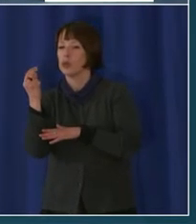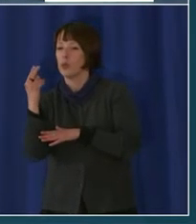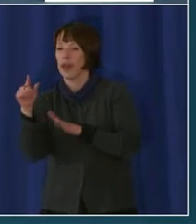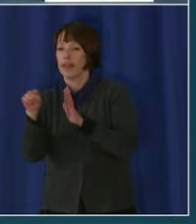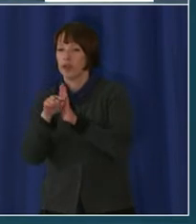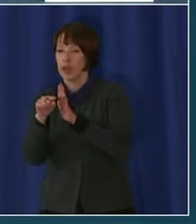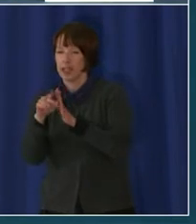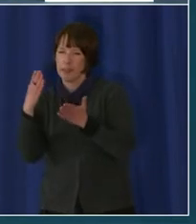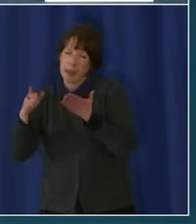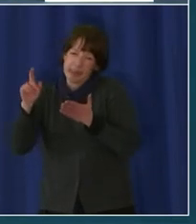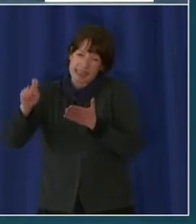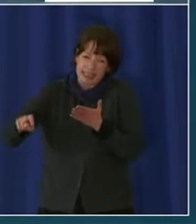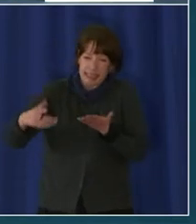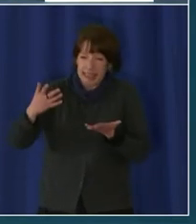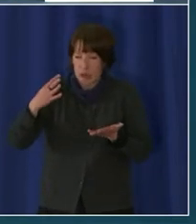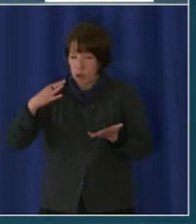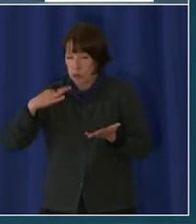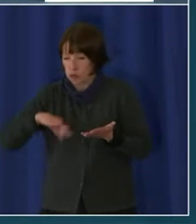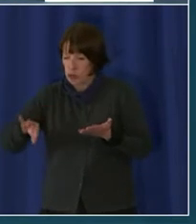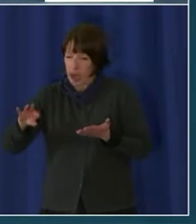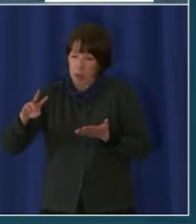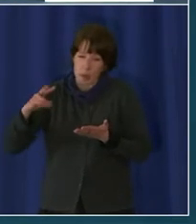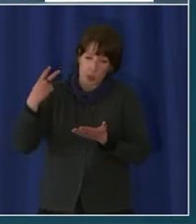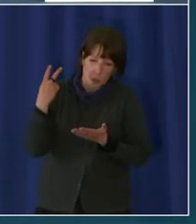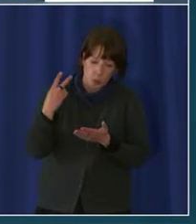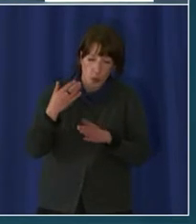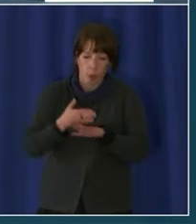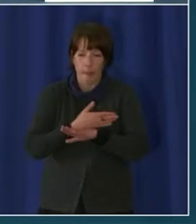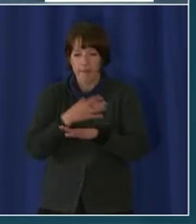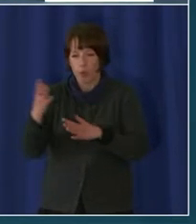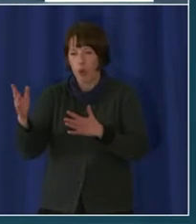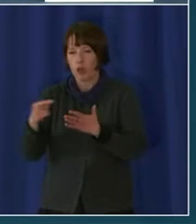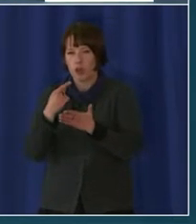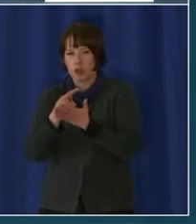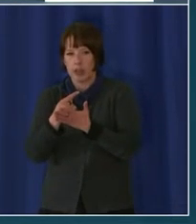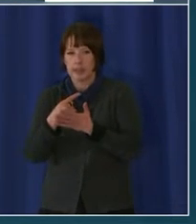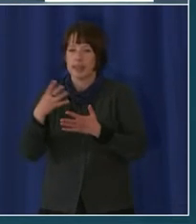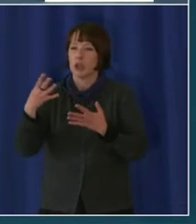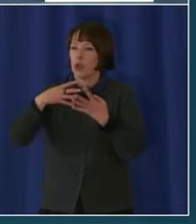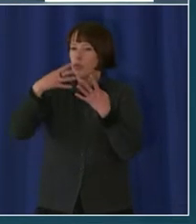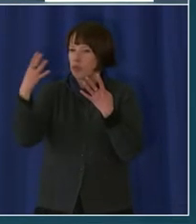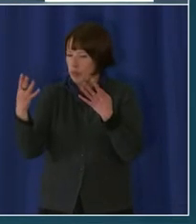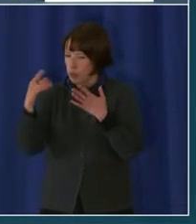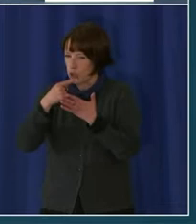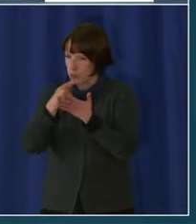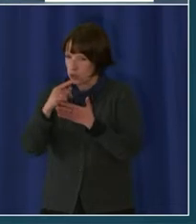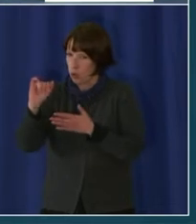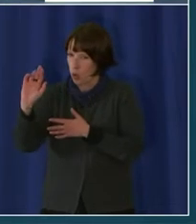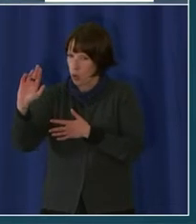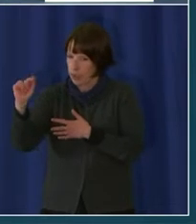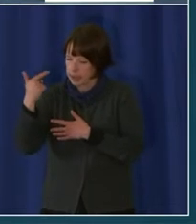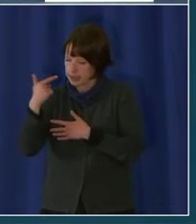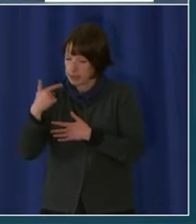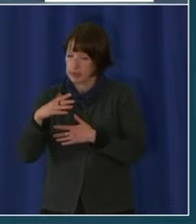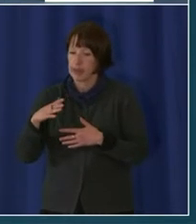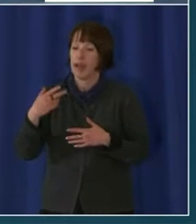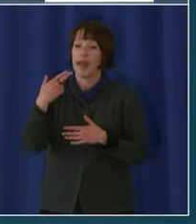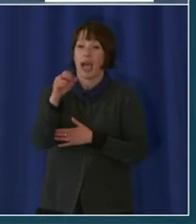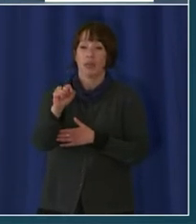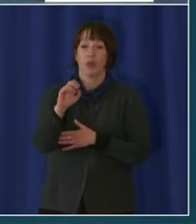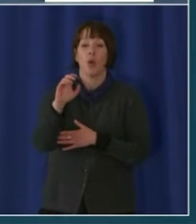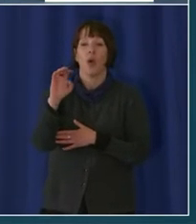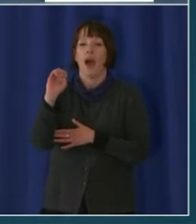may still need a credit or two before graduating as part of the Rainbow graduation in August. Our high school